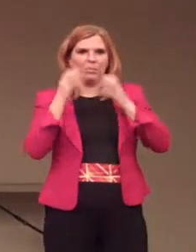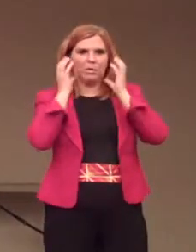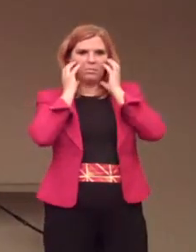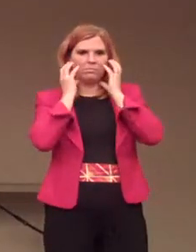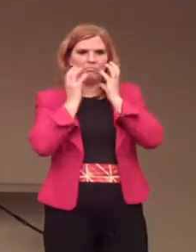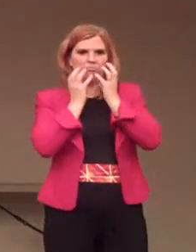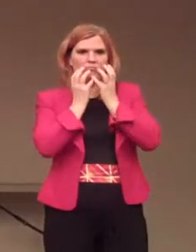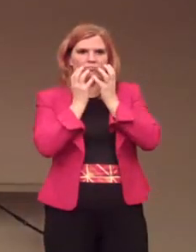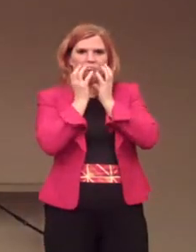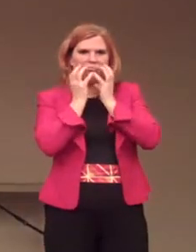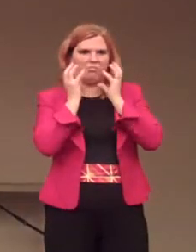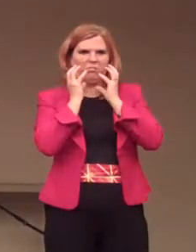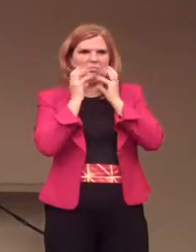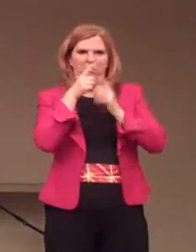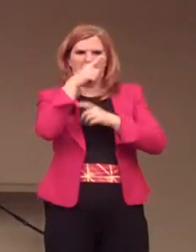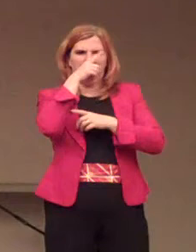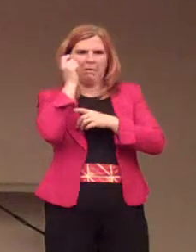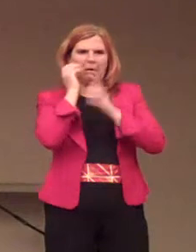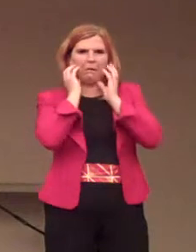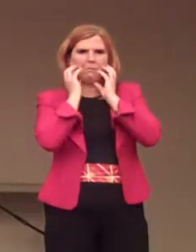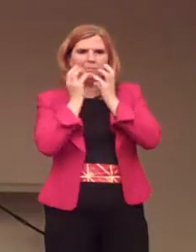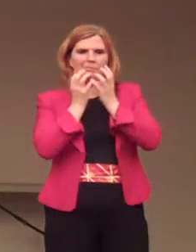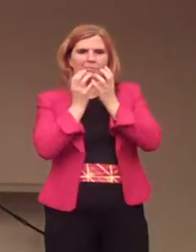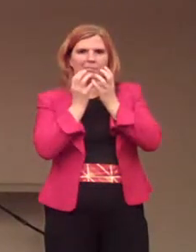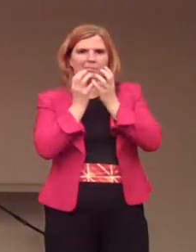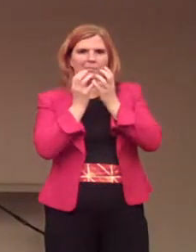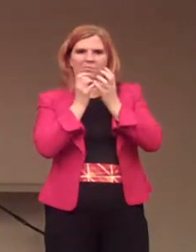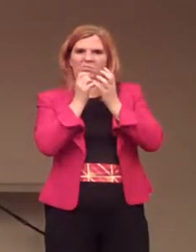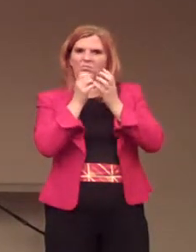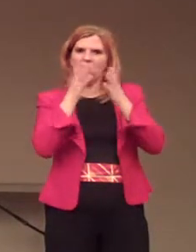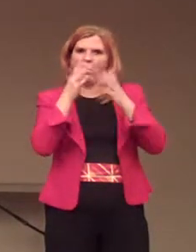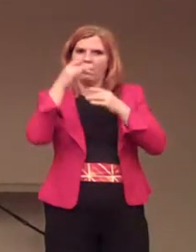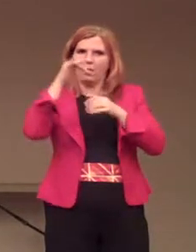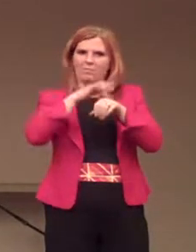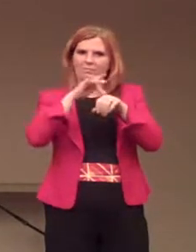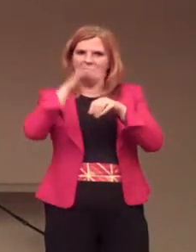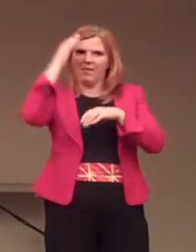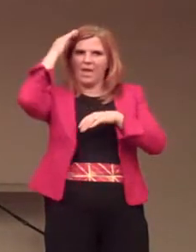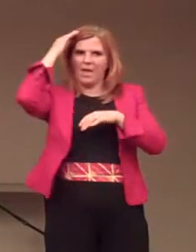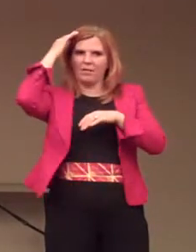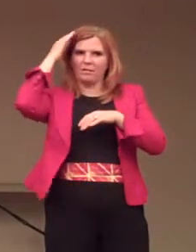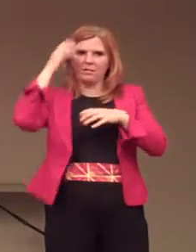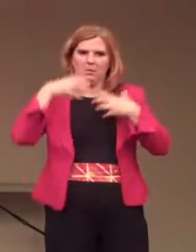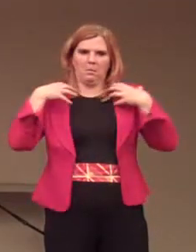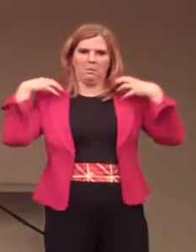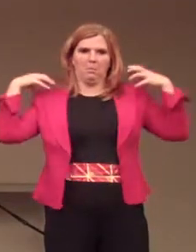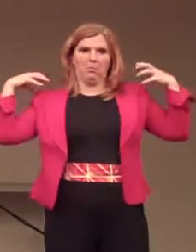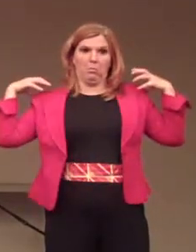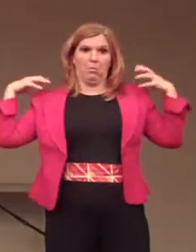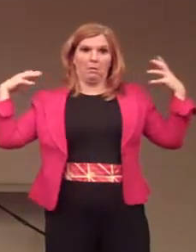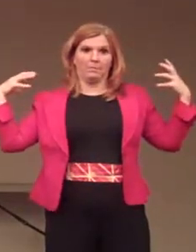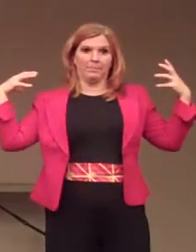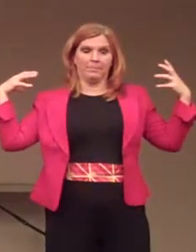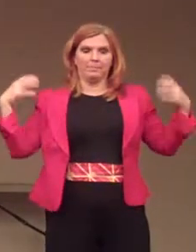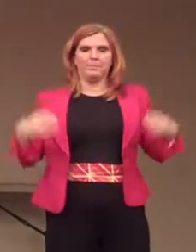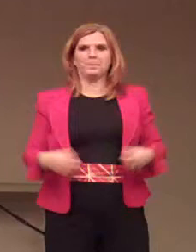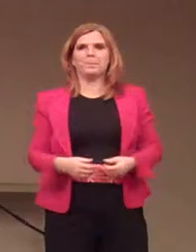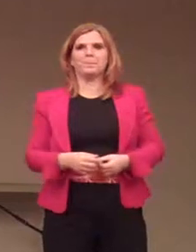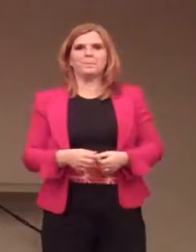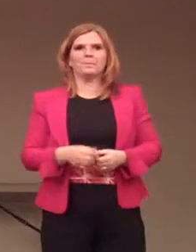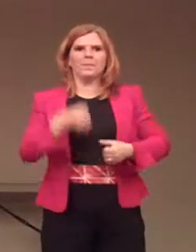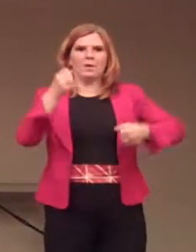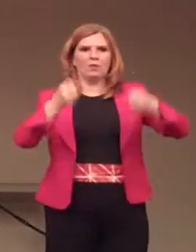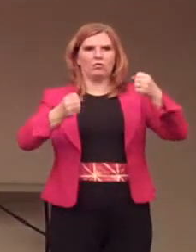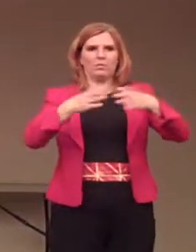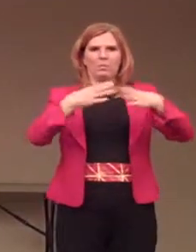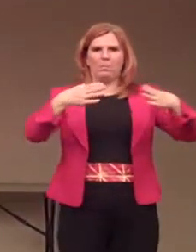beard like this, just as black as coal. Not much hair. And he's got shoulders like this.